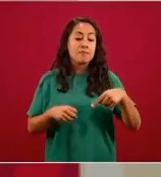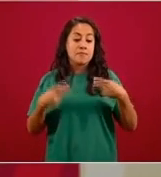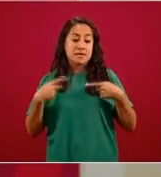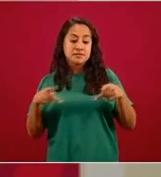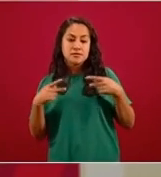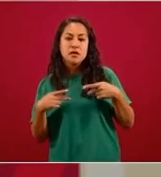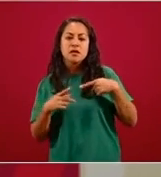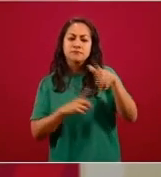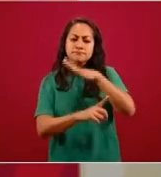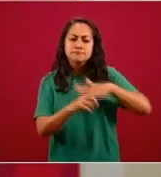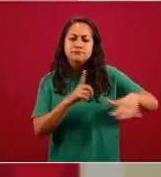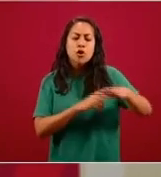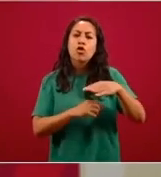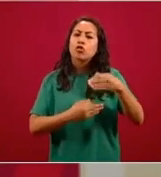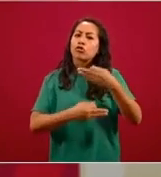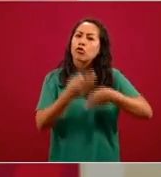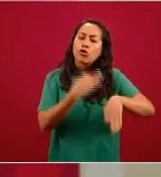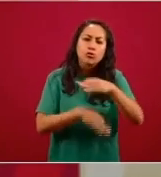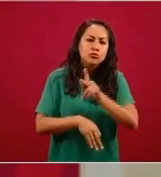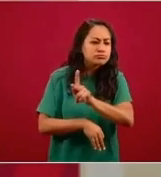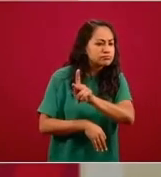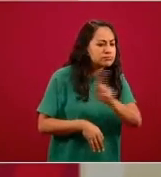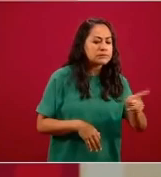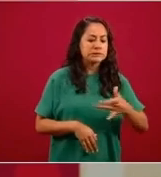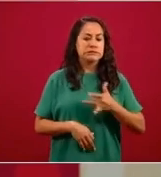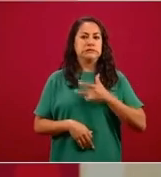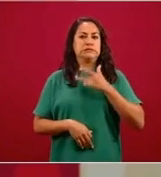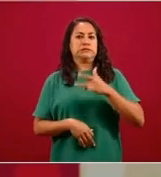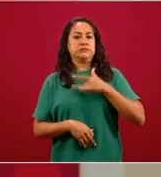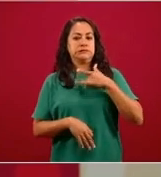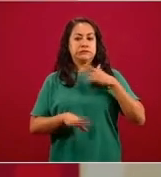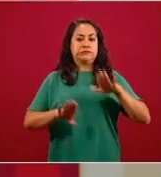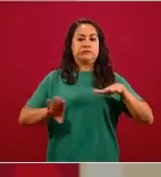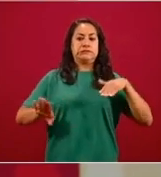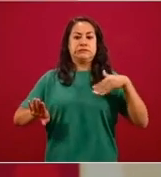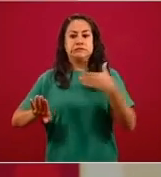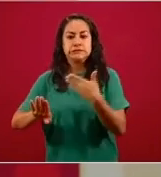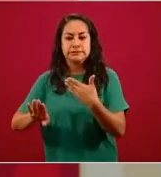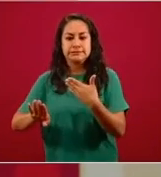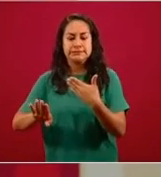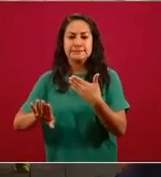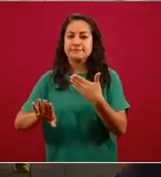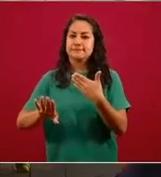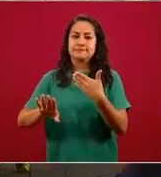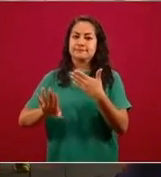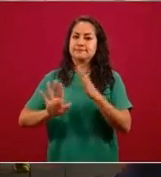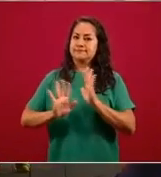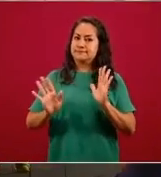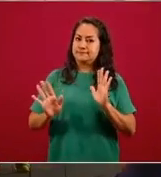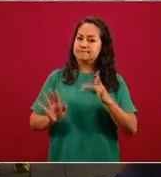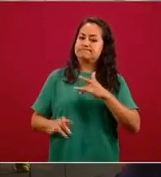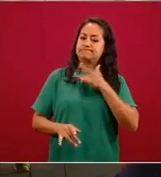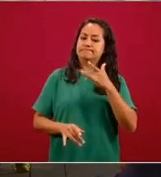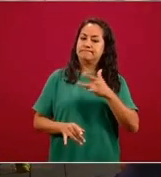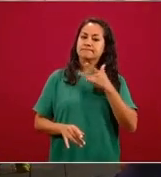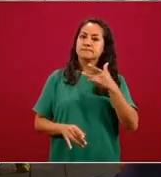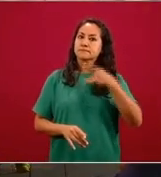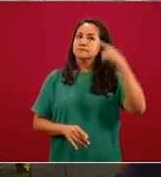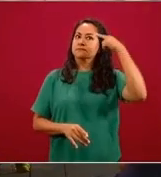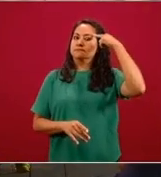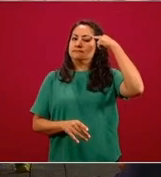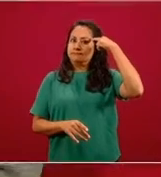level prosecutor offices will be dealing with these events in a